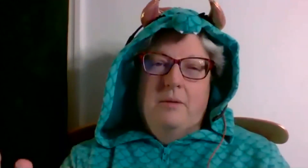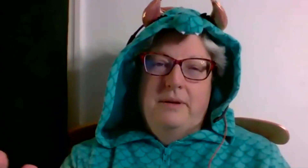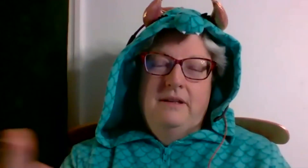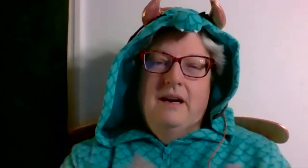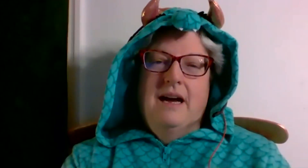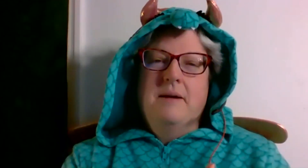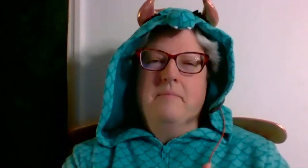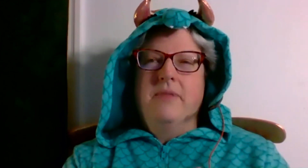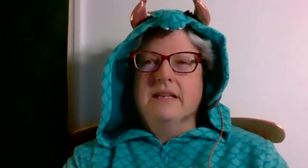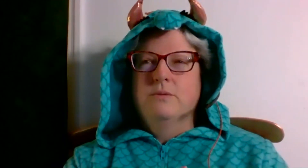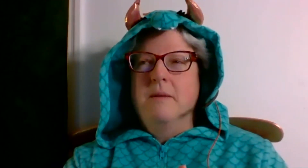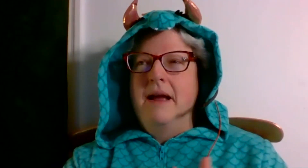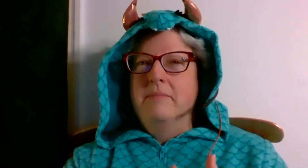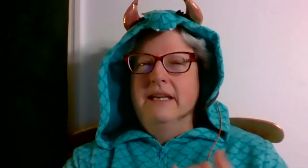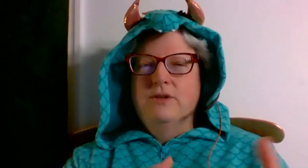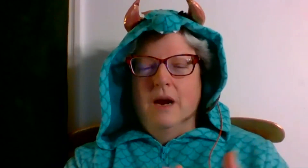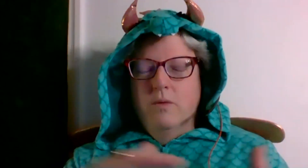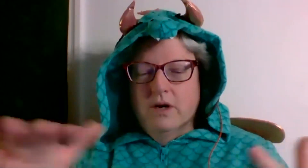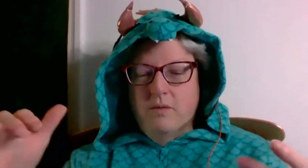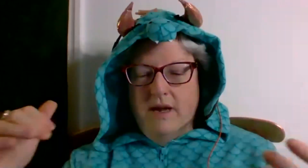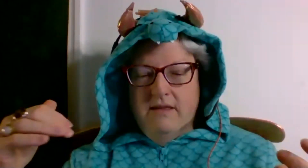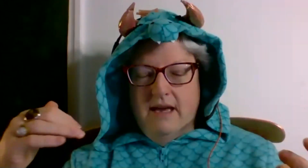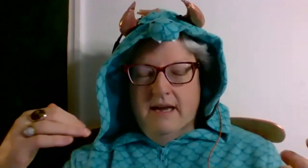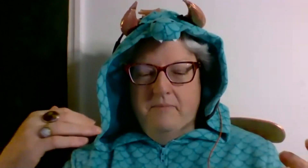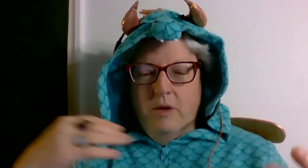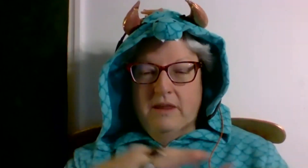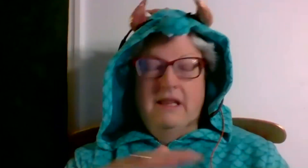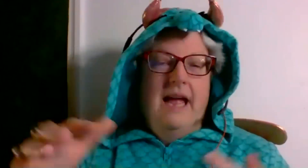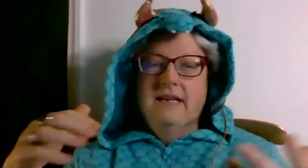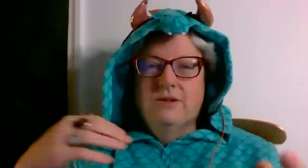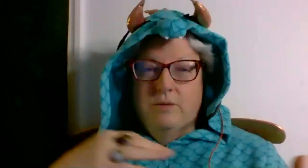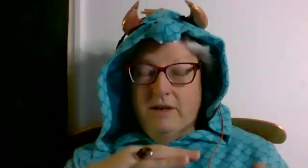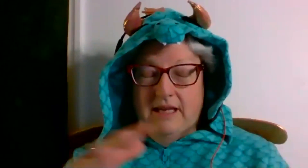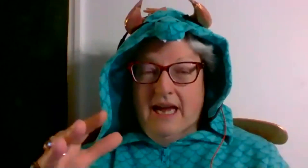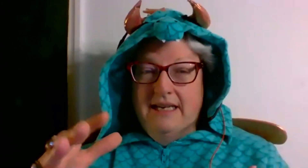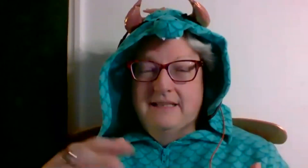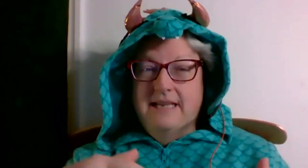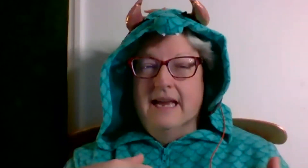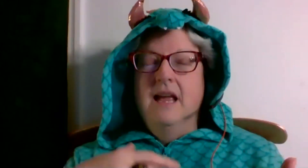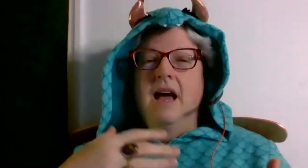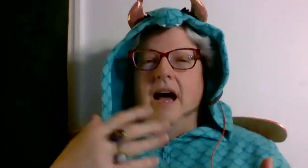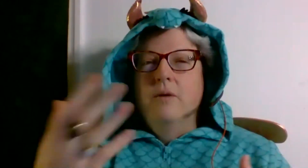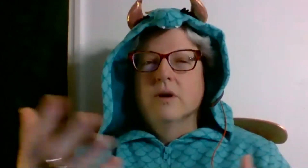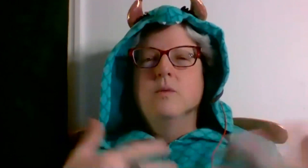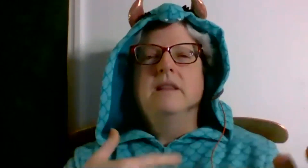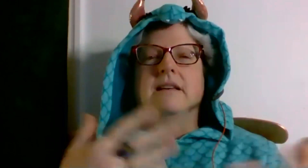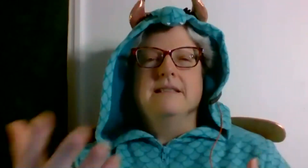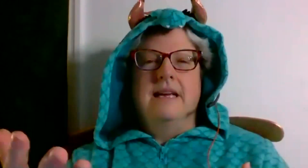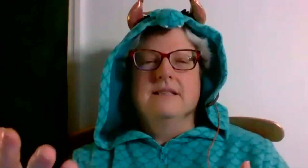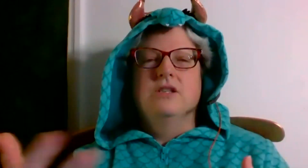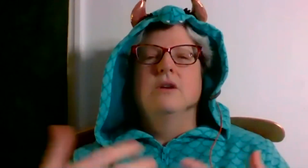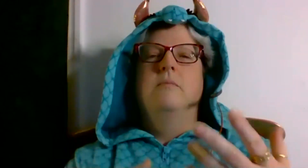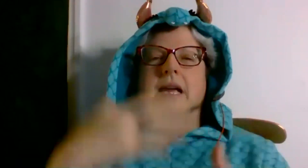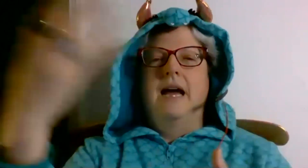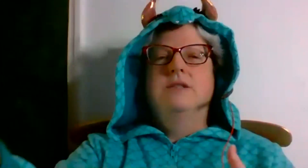for help. That's one of my beliefs when I work with clients or with guides, is that I work with